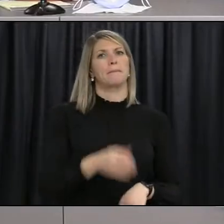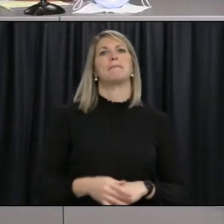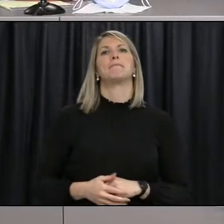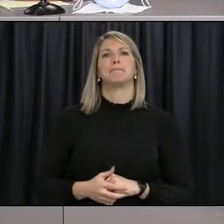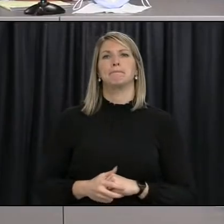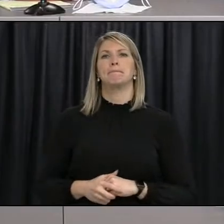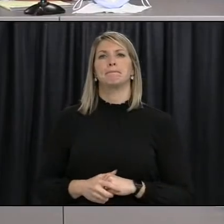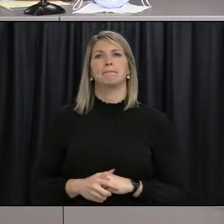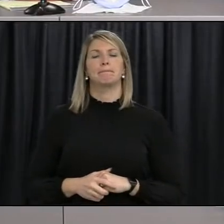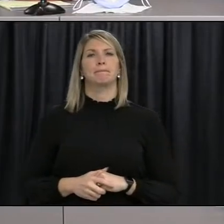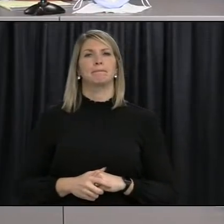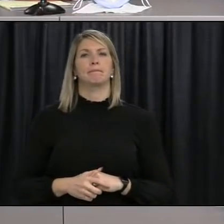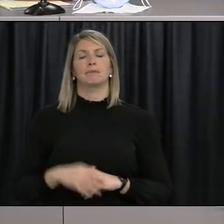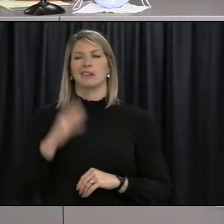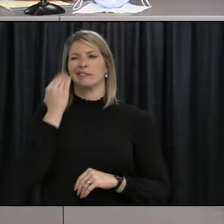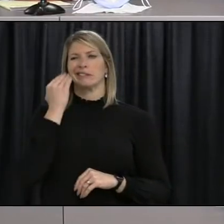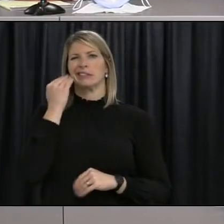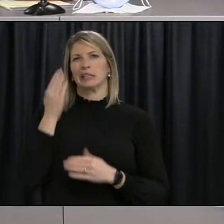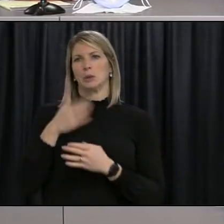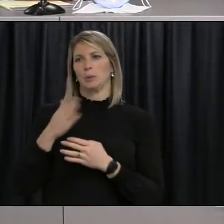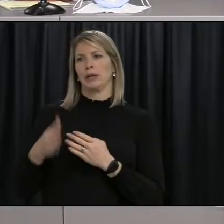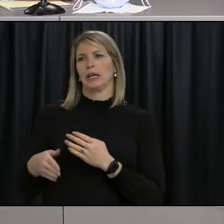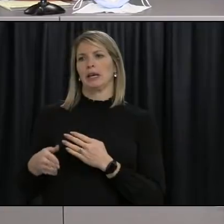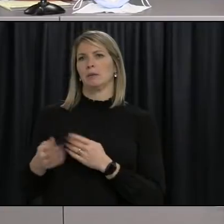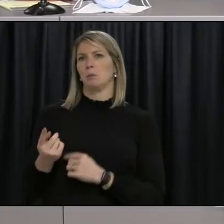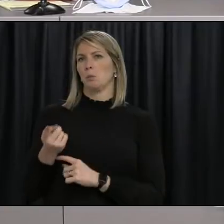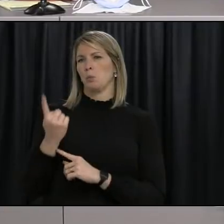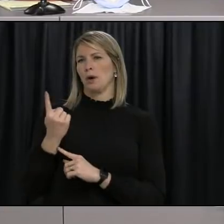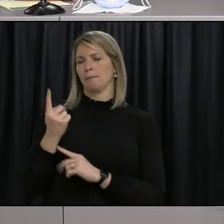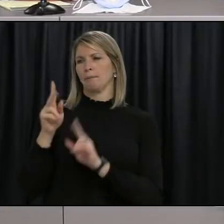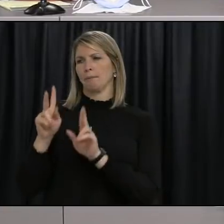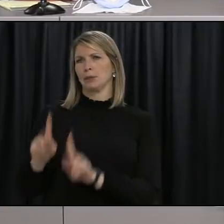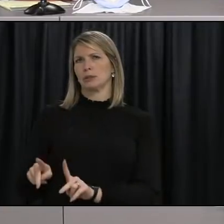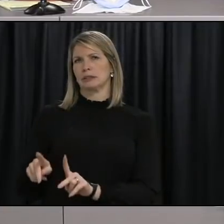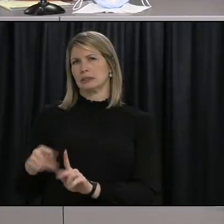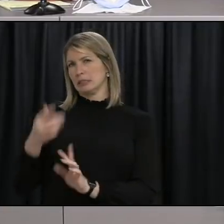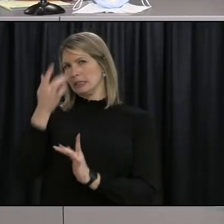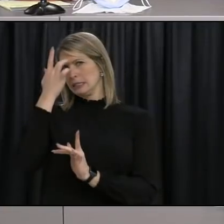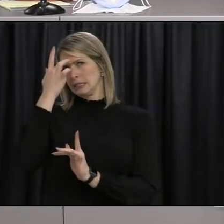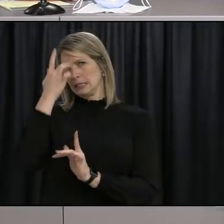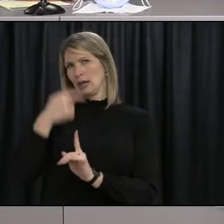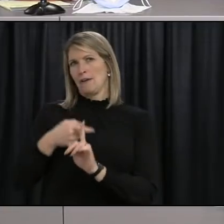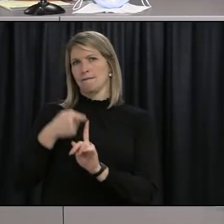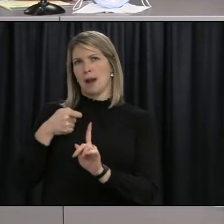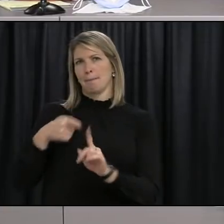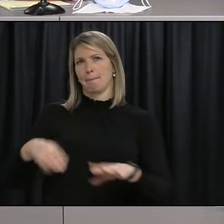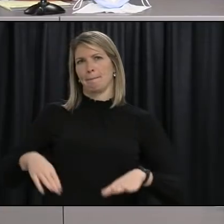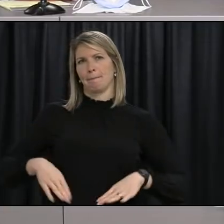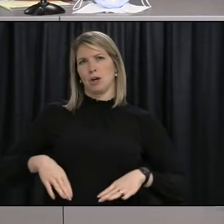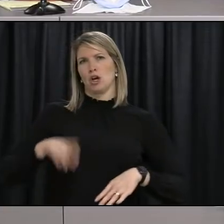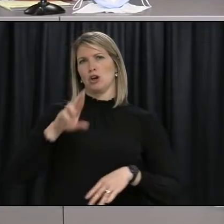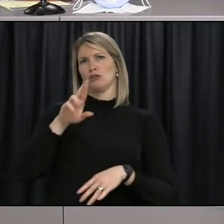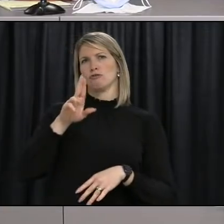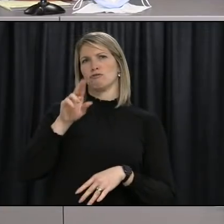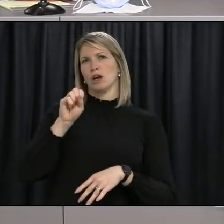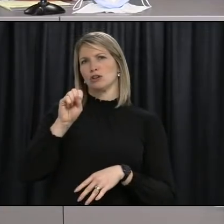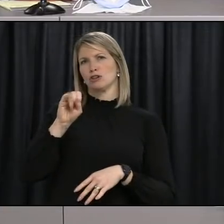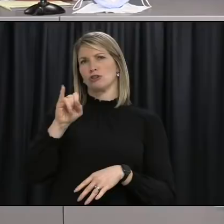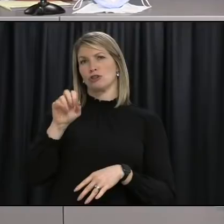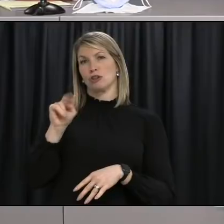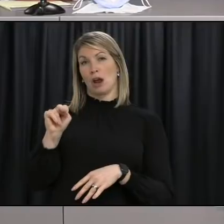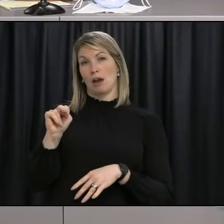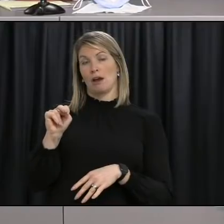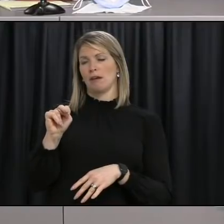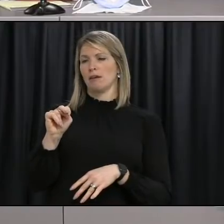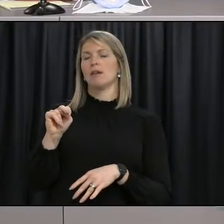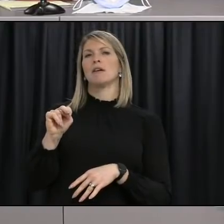Thank you. And over the weekend, we saw a case regarding a rotational worker from Russia at the Lower Churchill project. And similarly, a